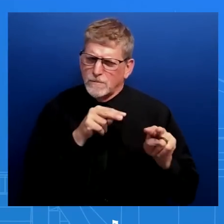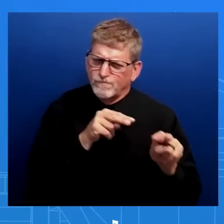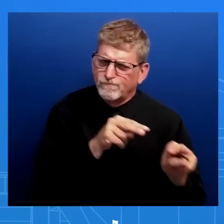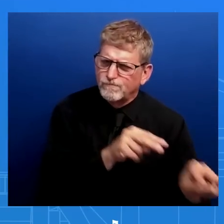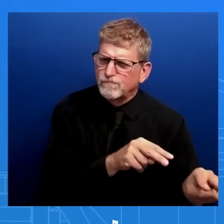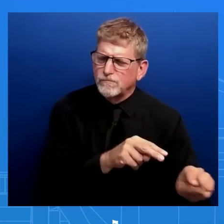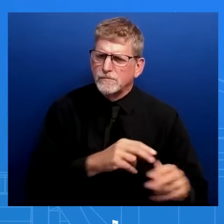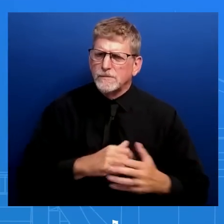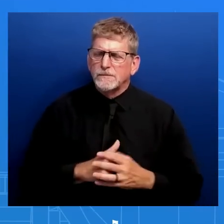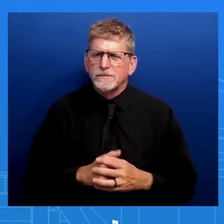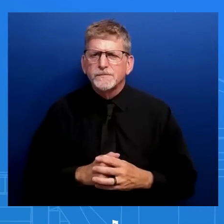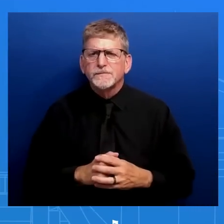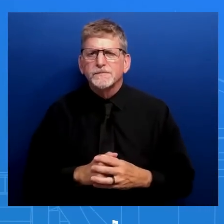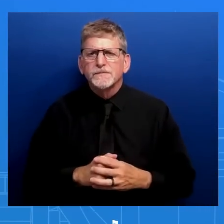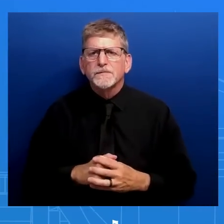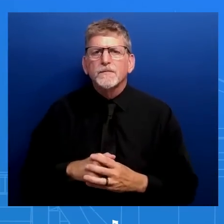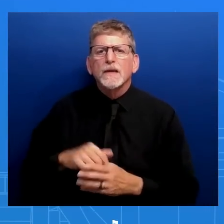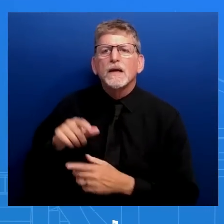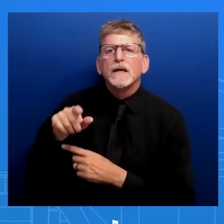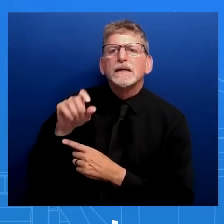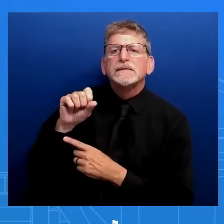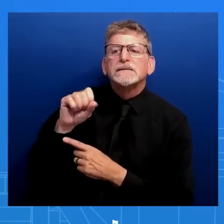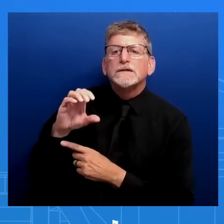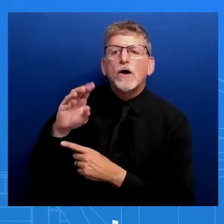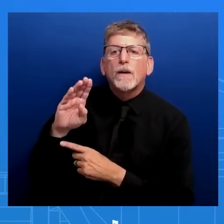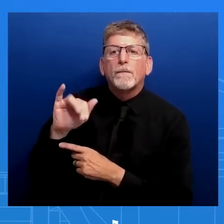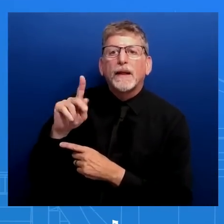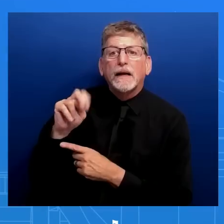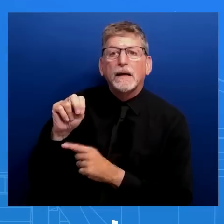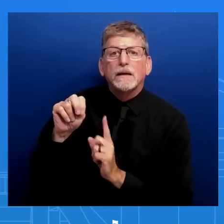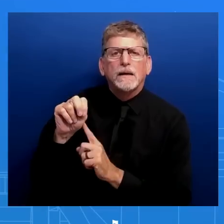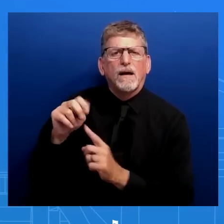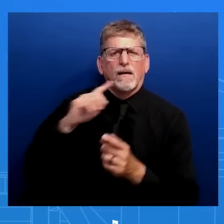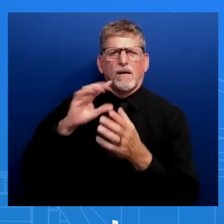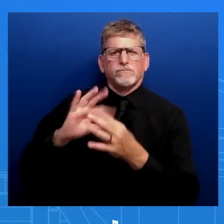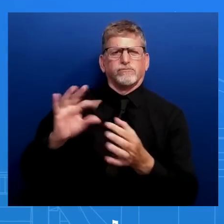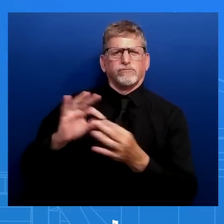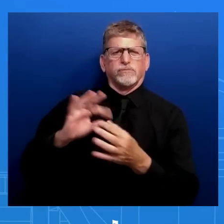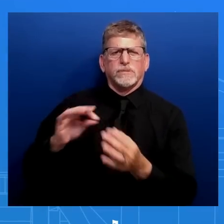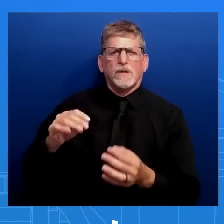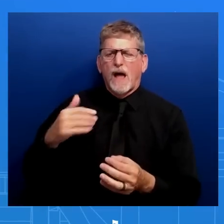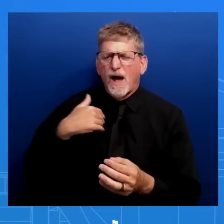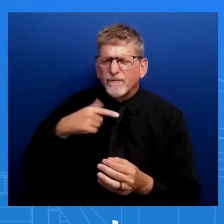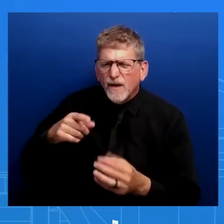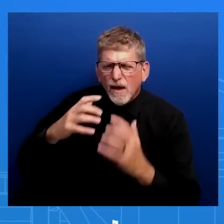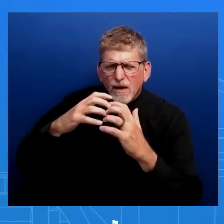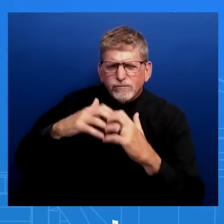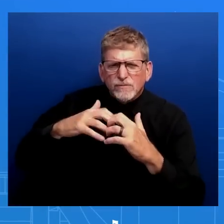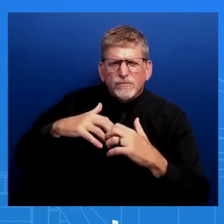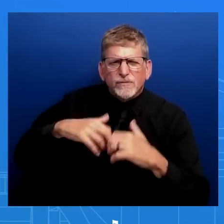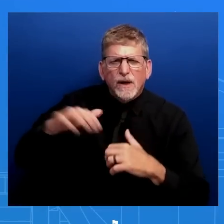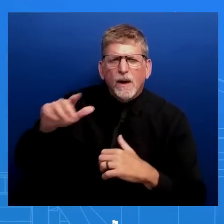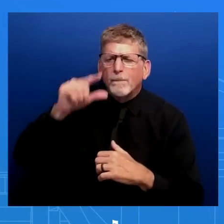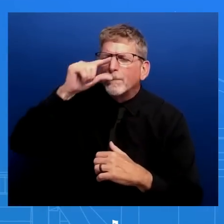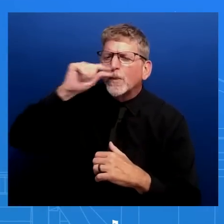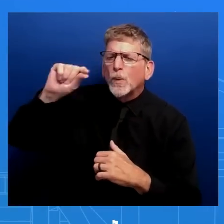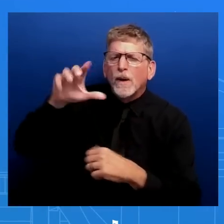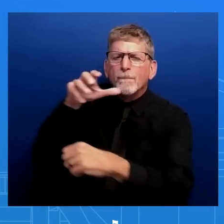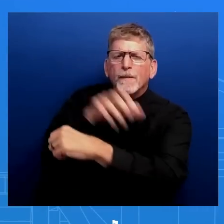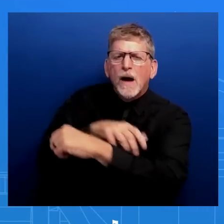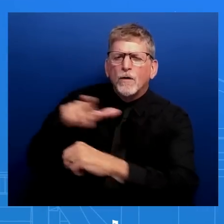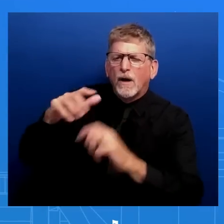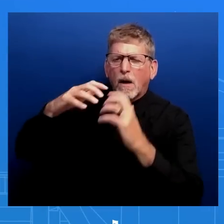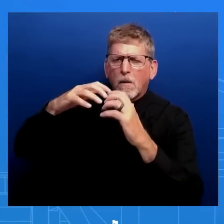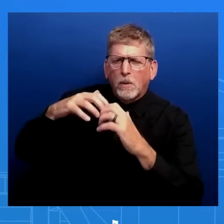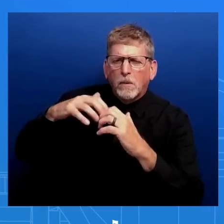in Putin's power. How concerned are you that Putin could now be more desperate, more unpredictable, to the point that he could take more extreme measures